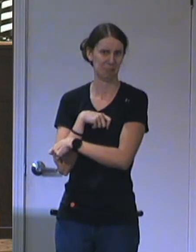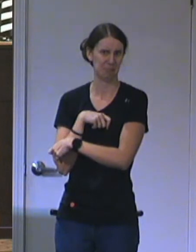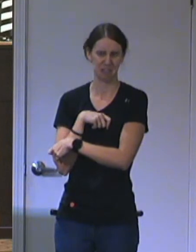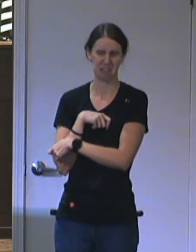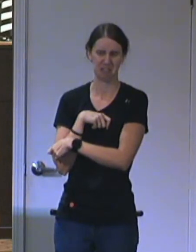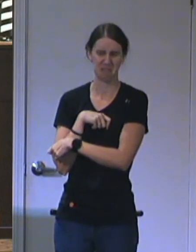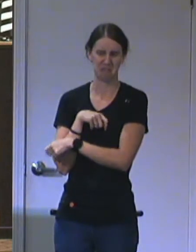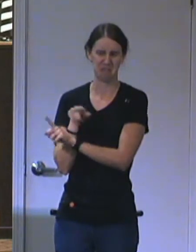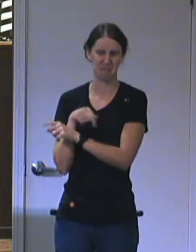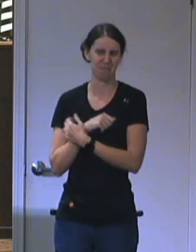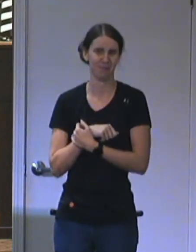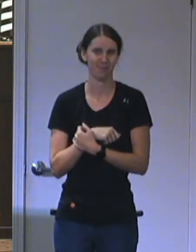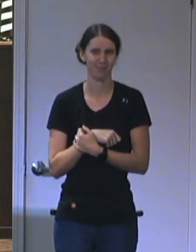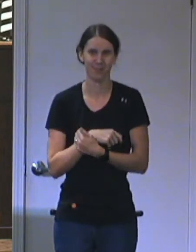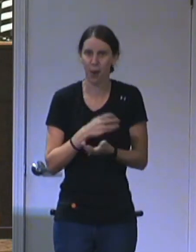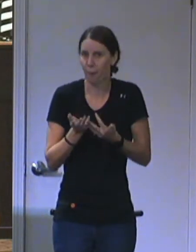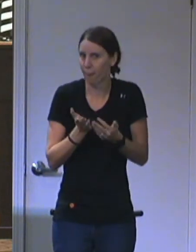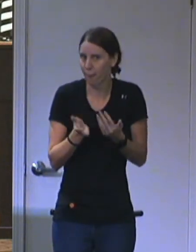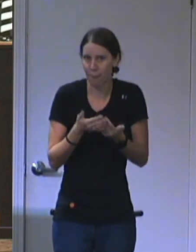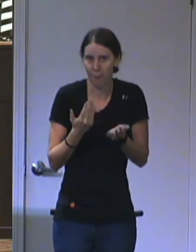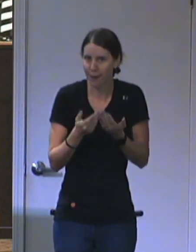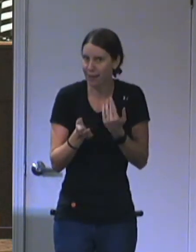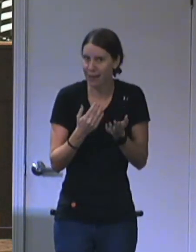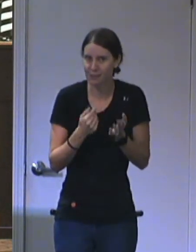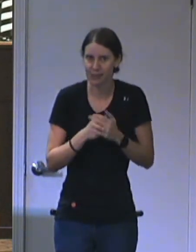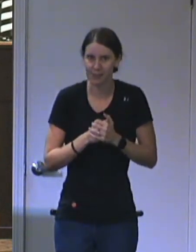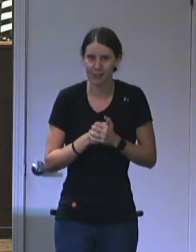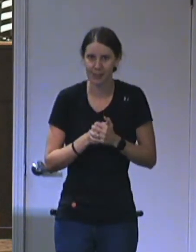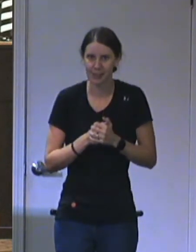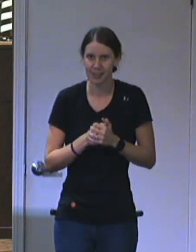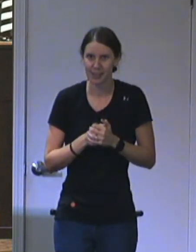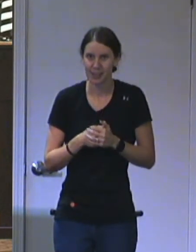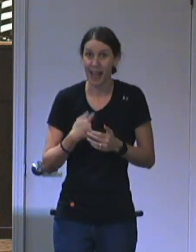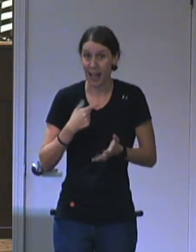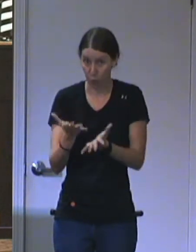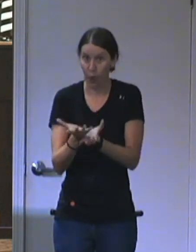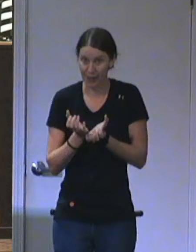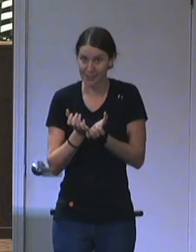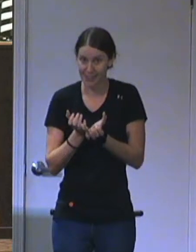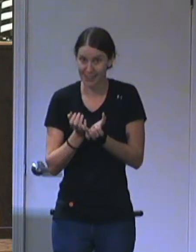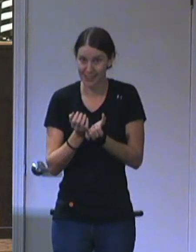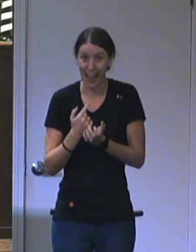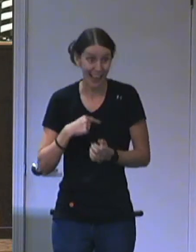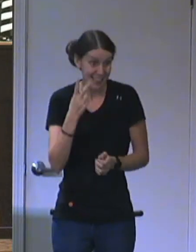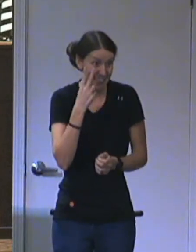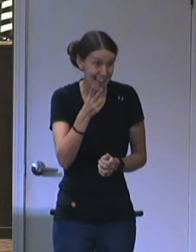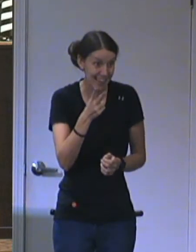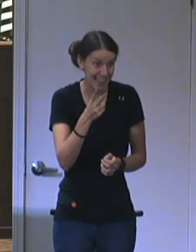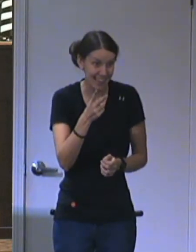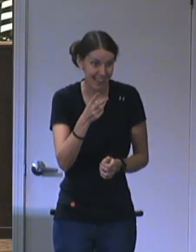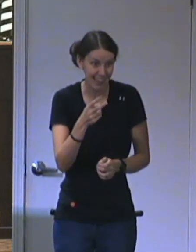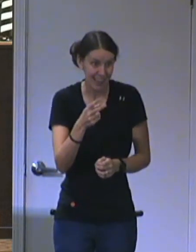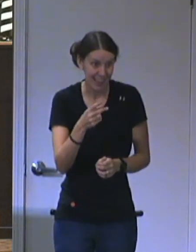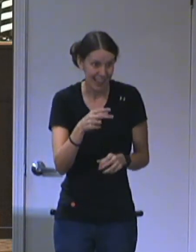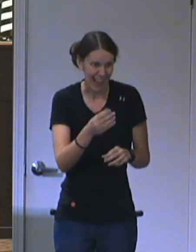Indiscriminate. Whatever I want, I'm going to go after it. Whatever I see, I'm going to take